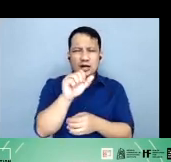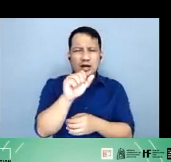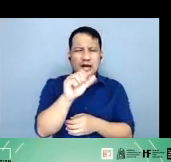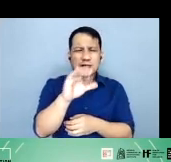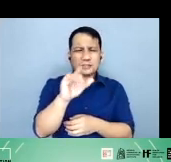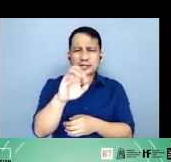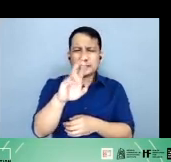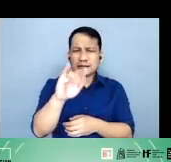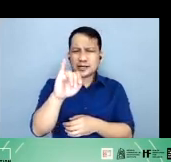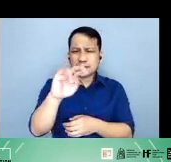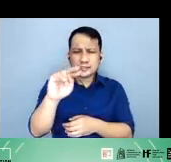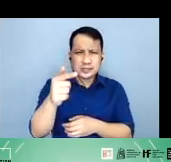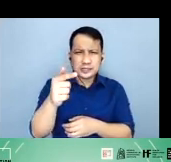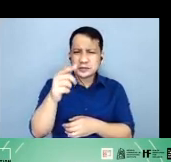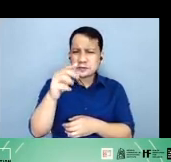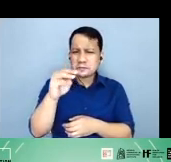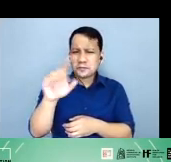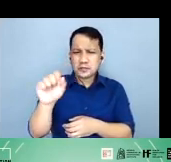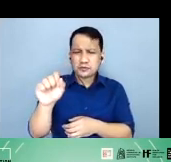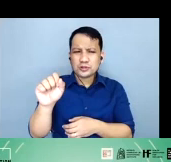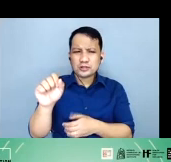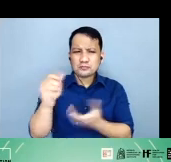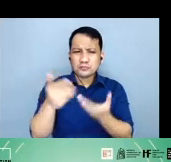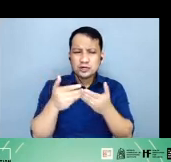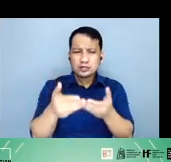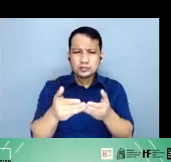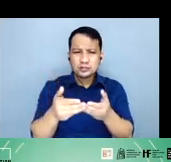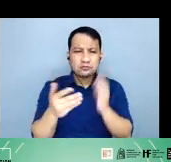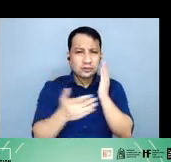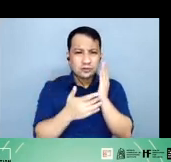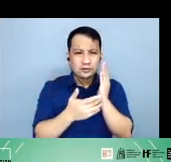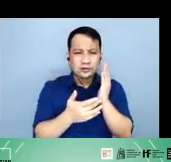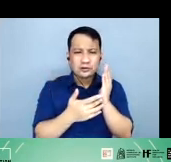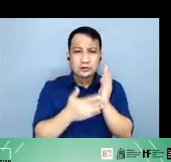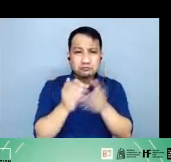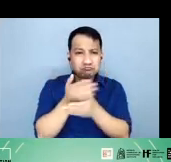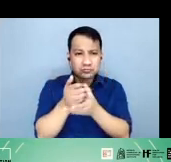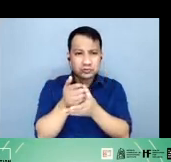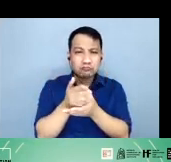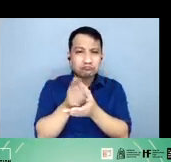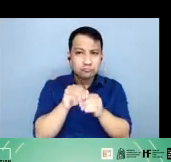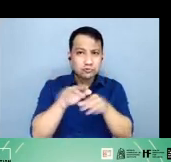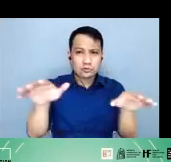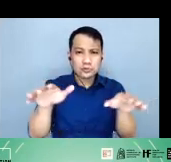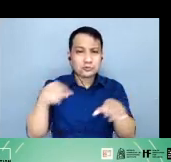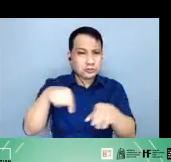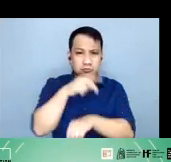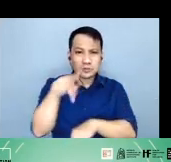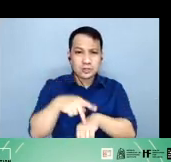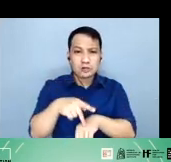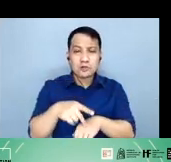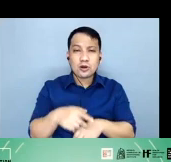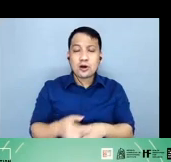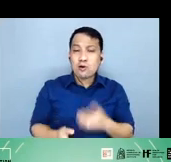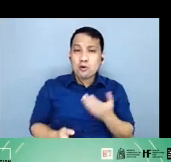Makers, our objective is to take digital fabrication technologies and share them around the Philippines. We want